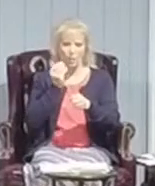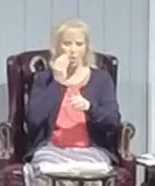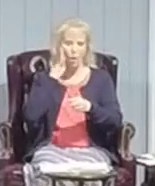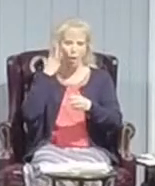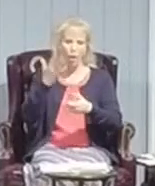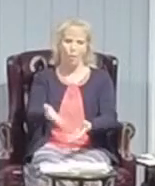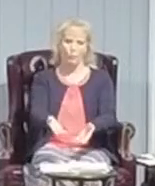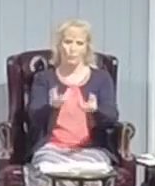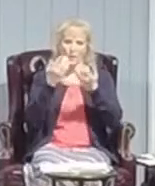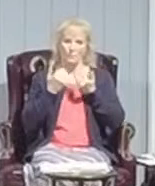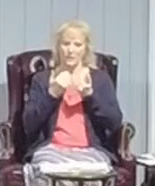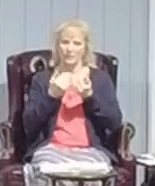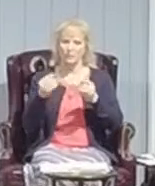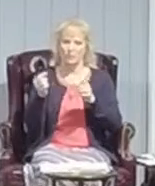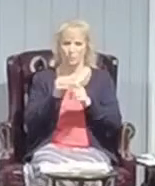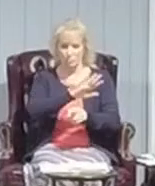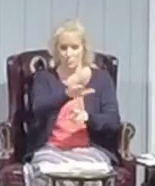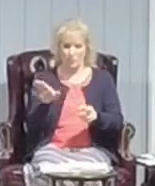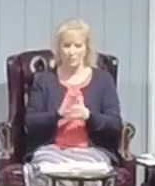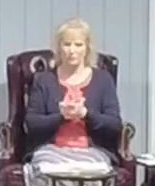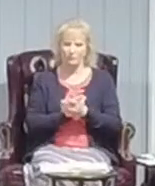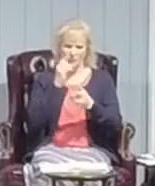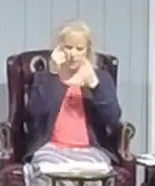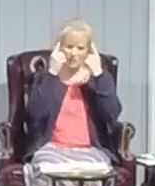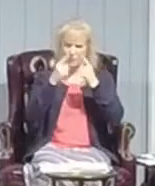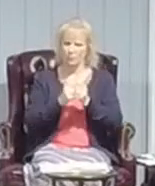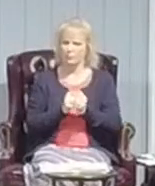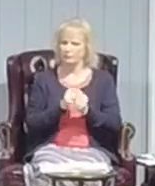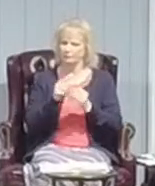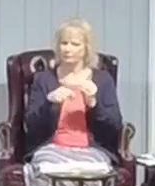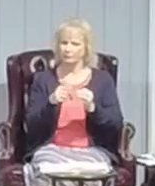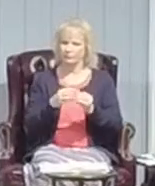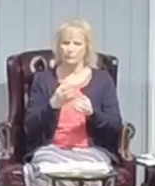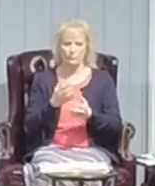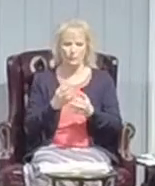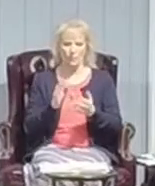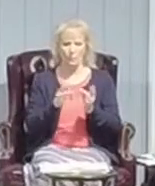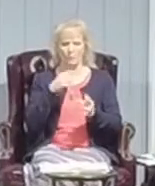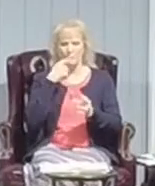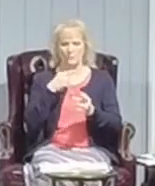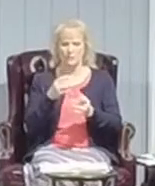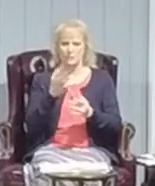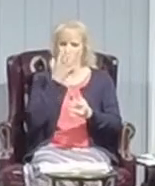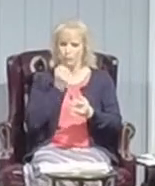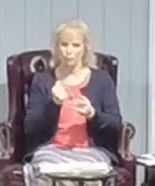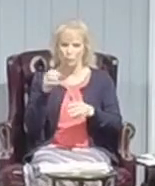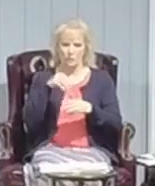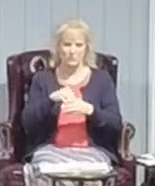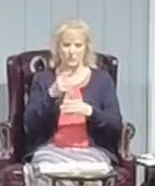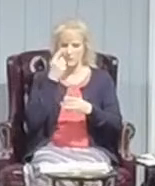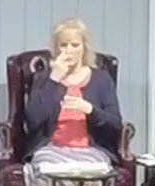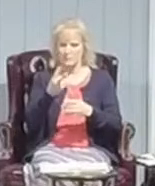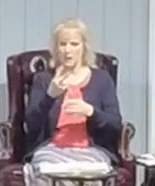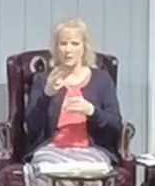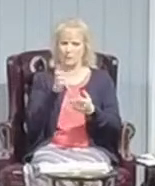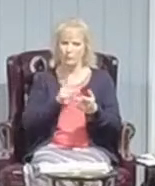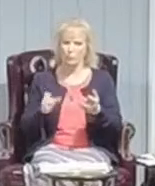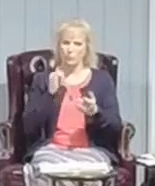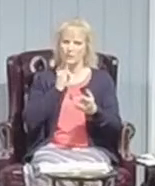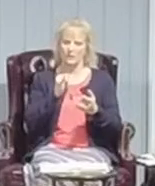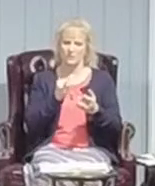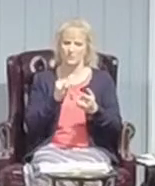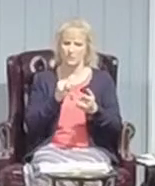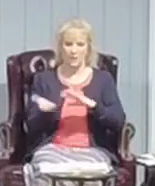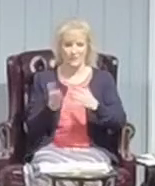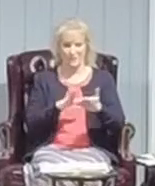thing. You think about it, the Bible says, Precious in the sight of the Lord is the death of his saints. That used to kind of a